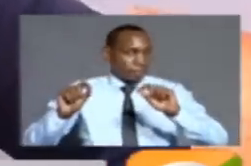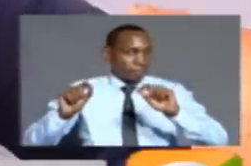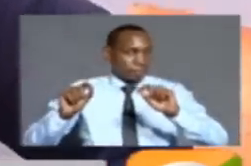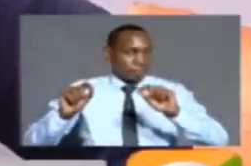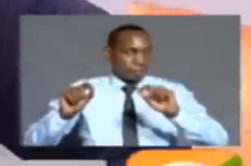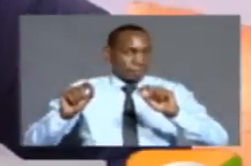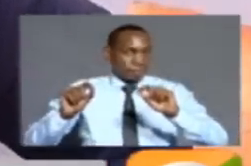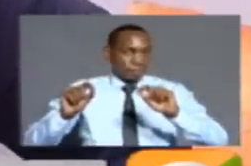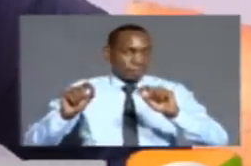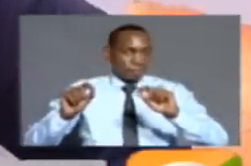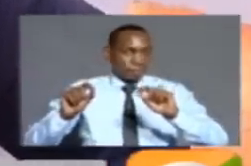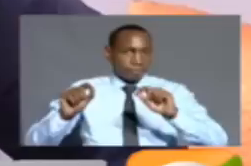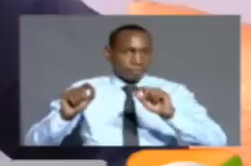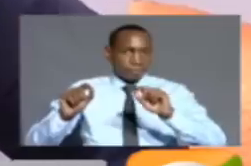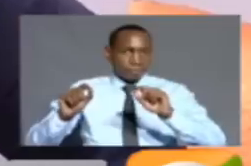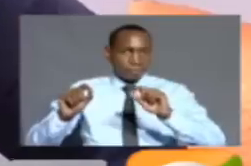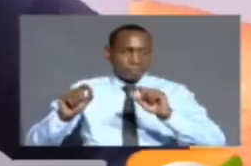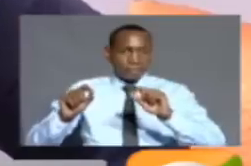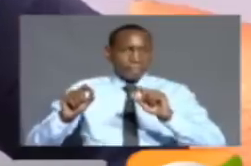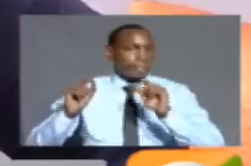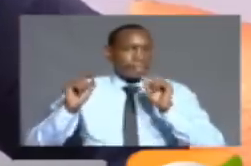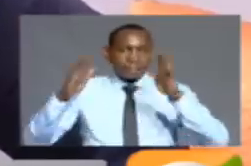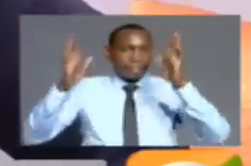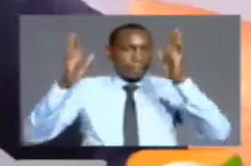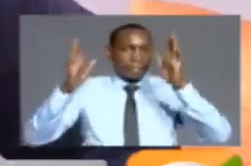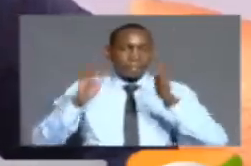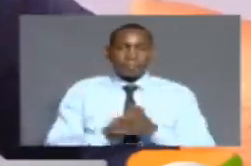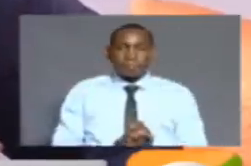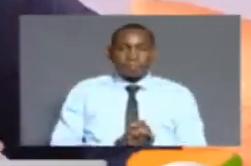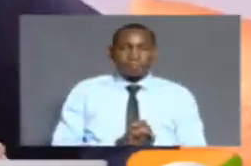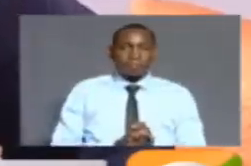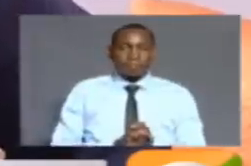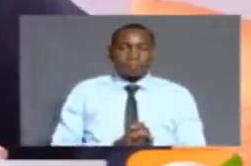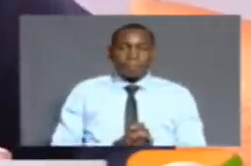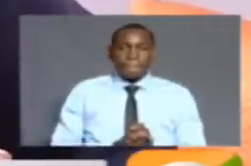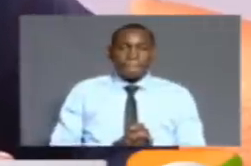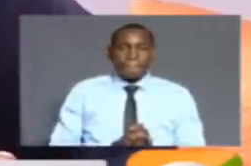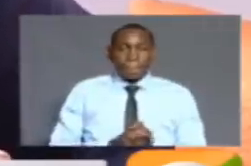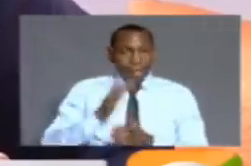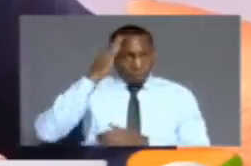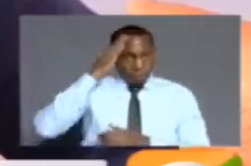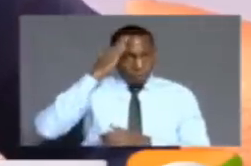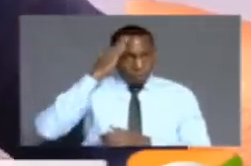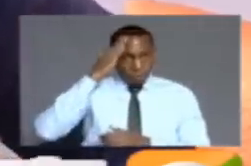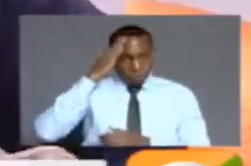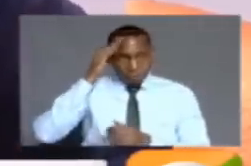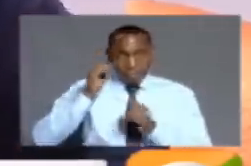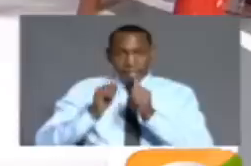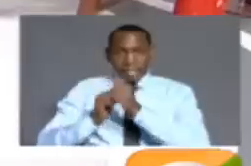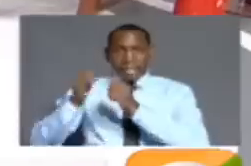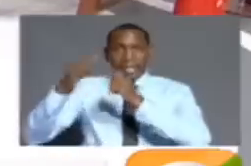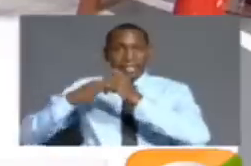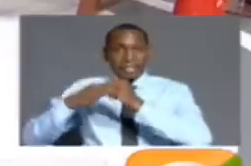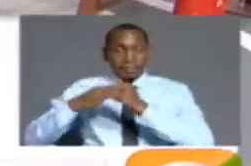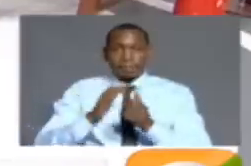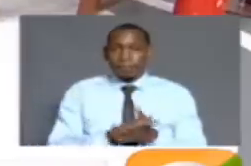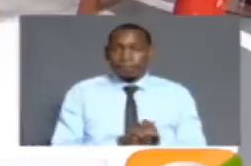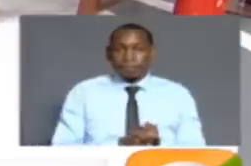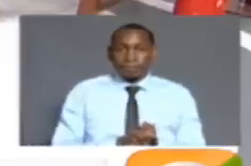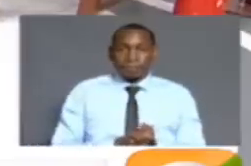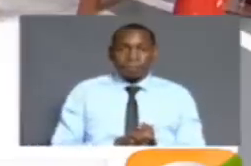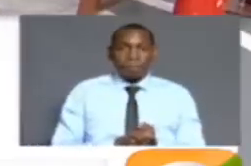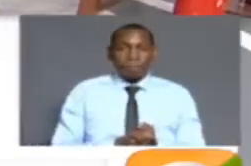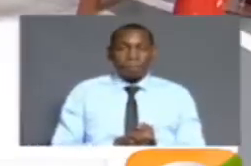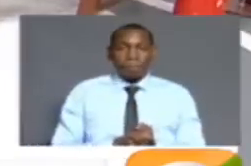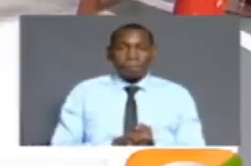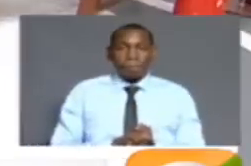18, I celebrated. You know what I'm talking about. Yes, 18-year-old. I wouldn't know anything. It was, what? I wouldn't